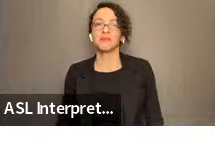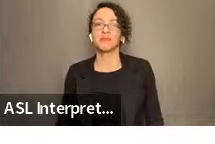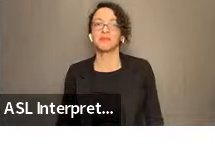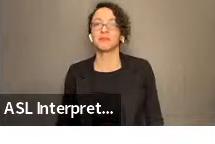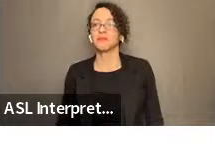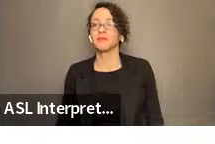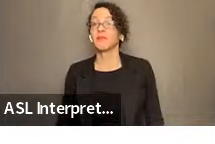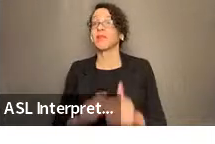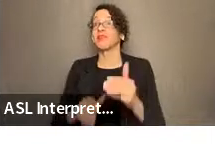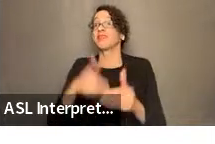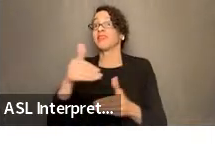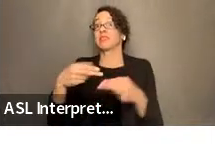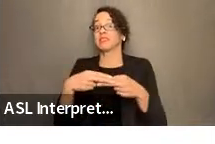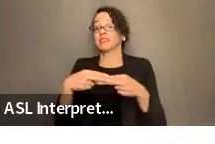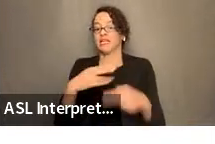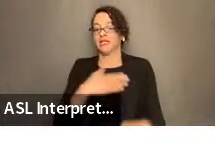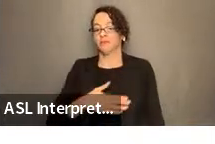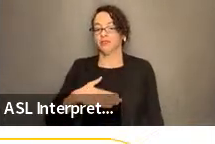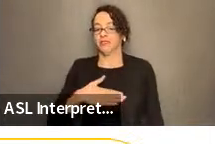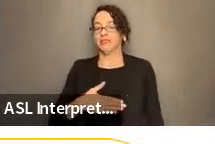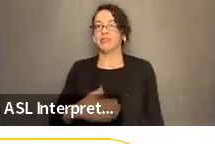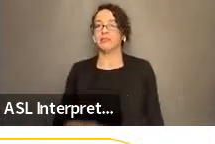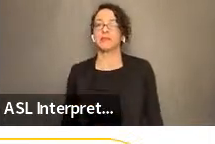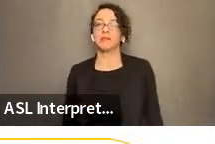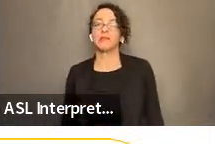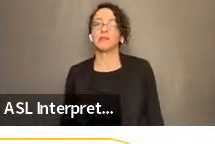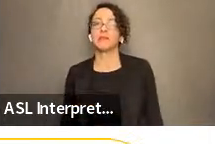Next slide, please.